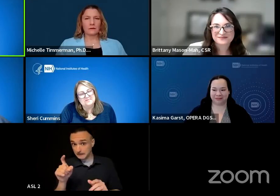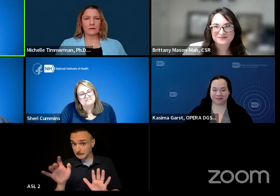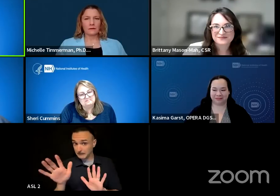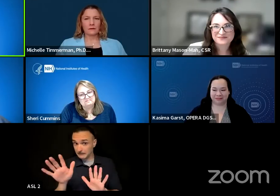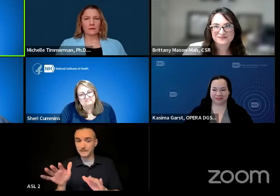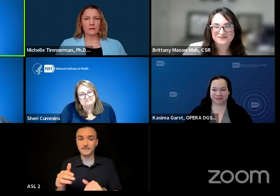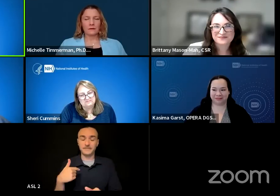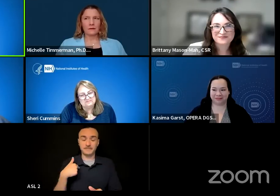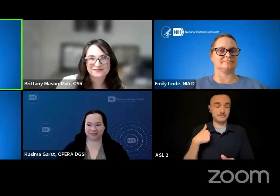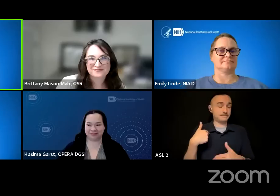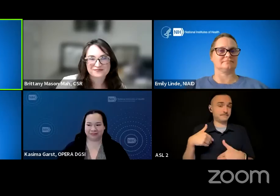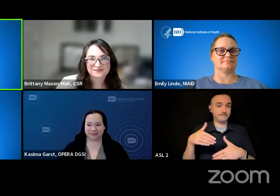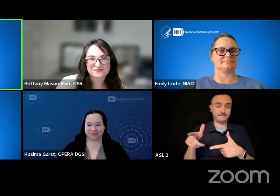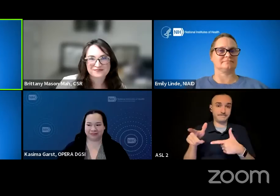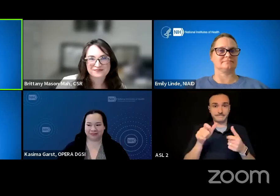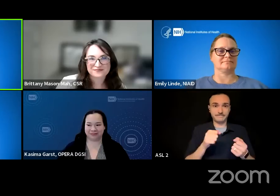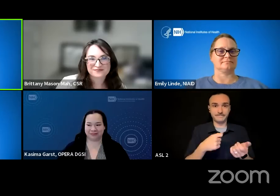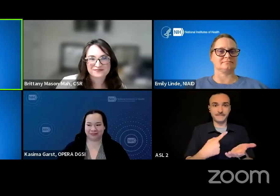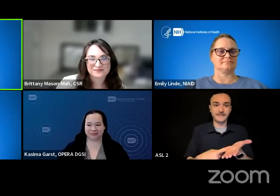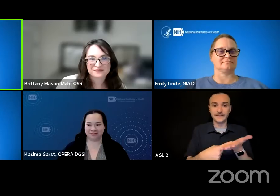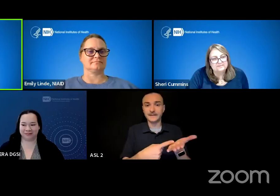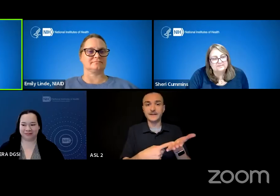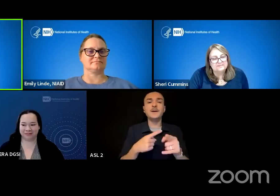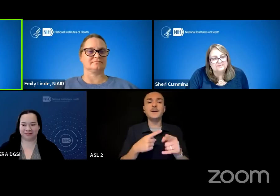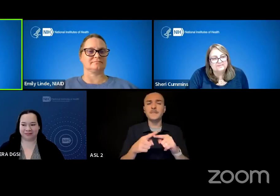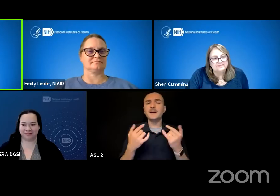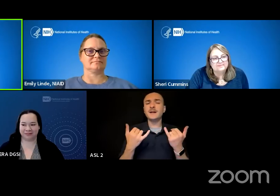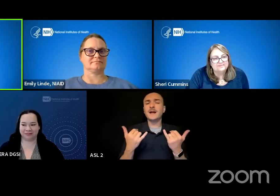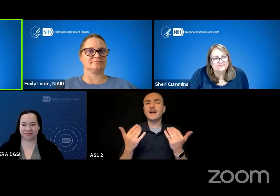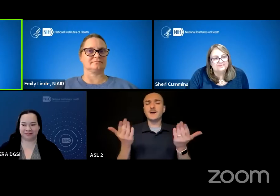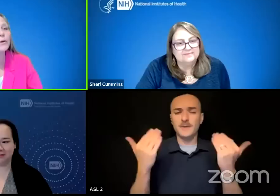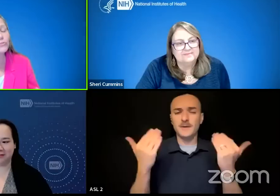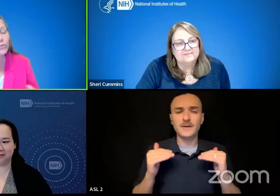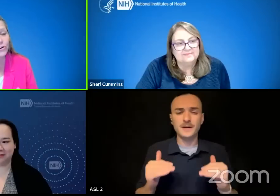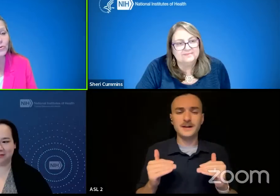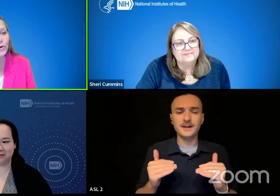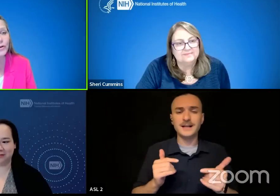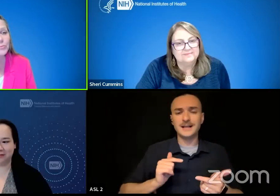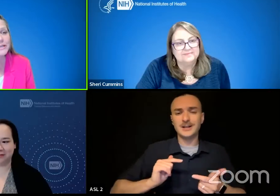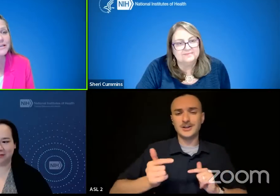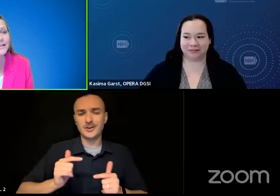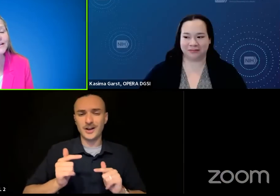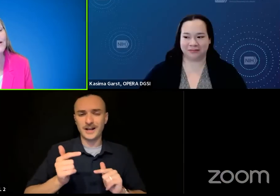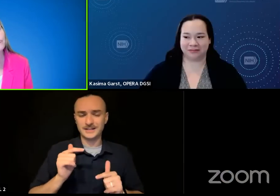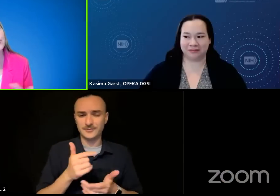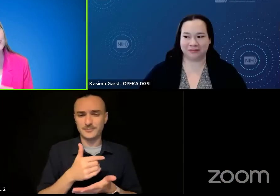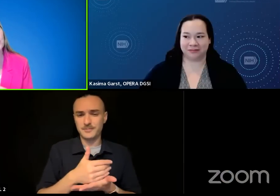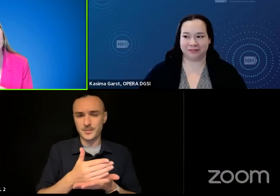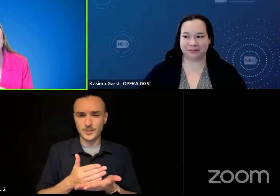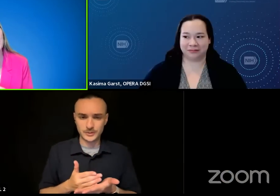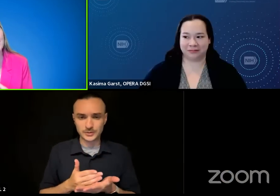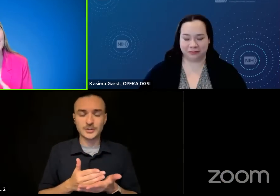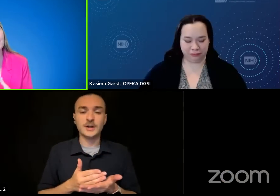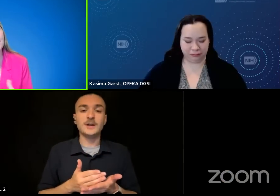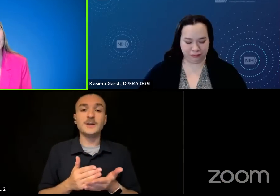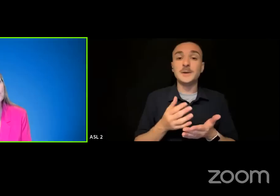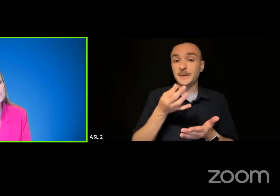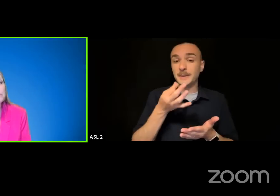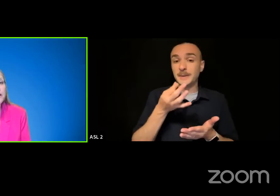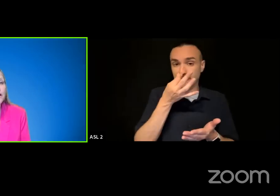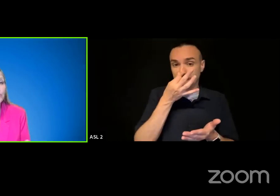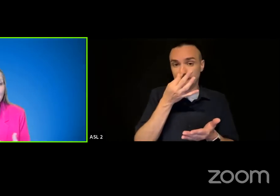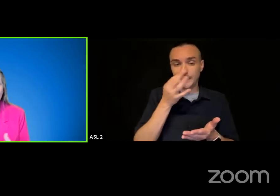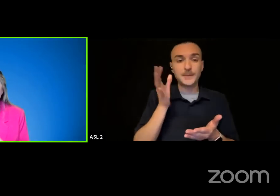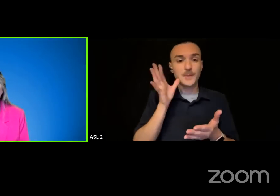so, but I want to get on to our interactive portion. When we return, we're going to be covering Q&A that